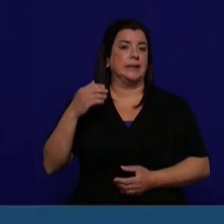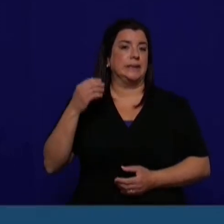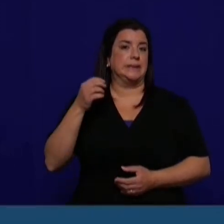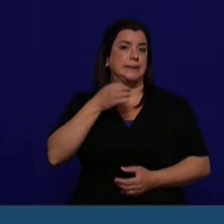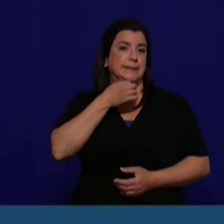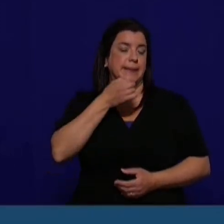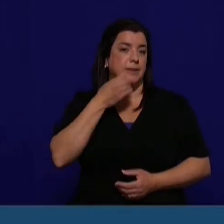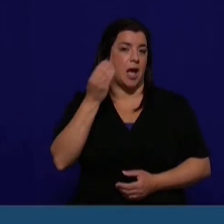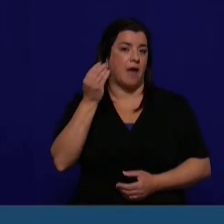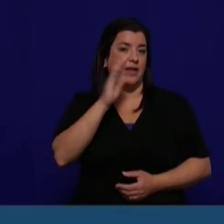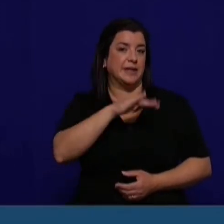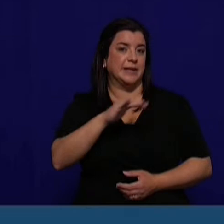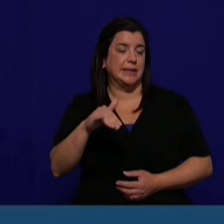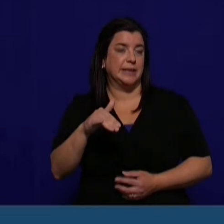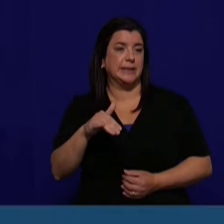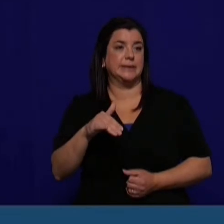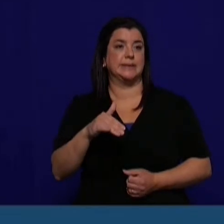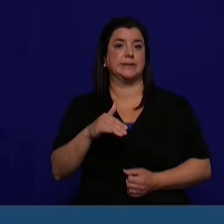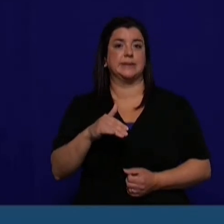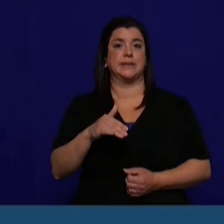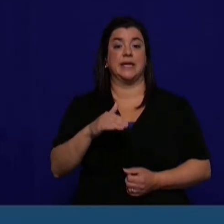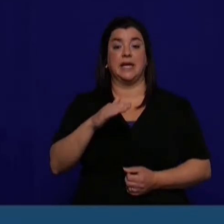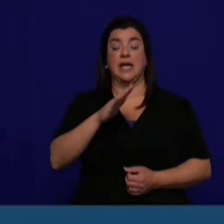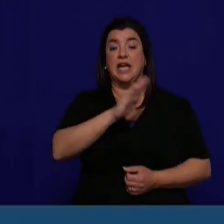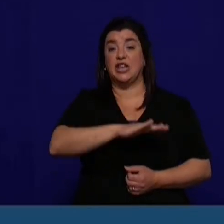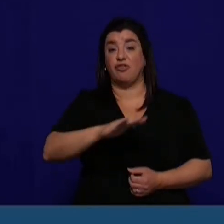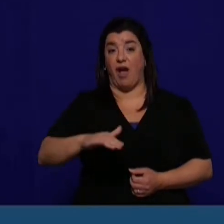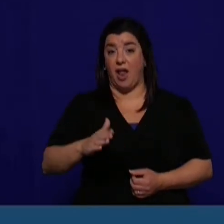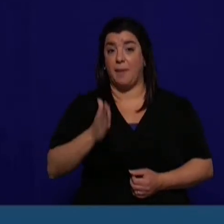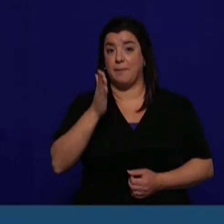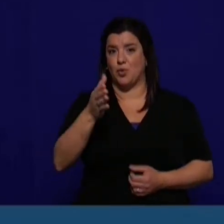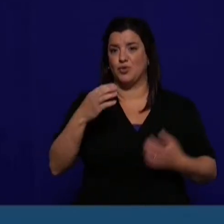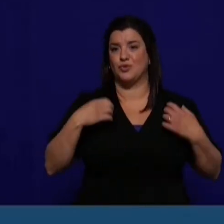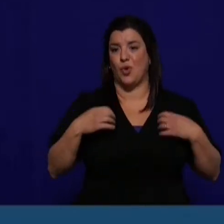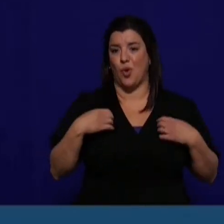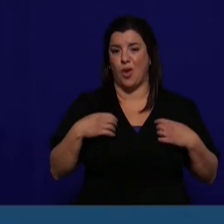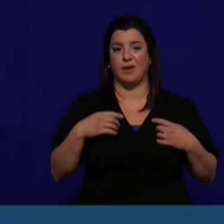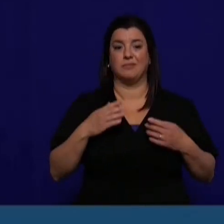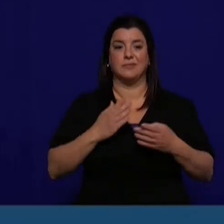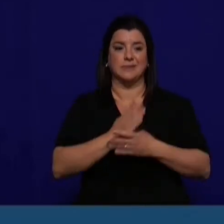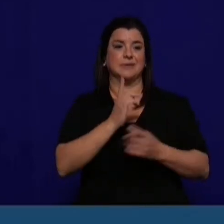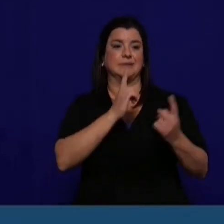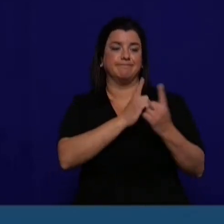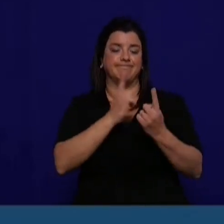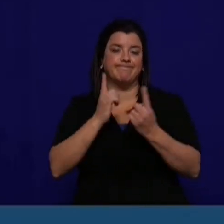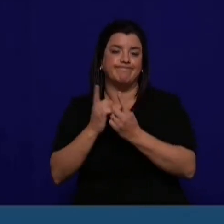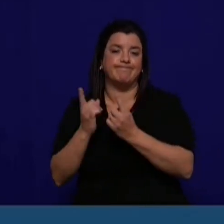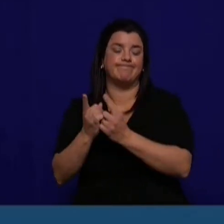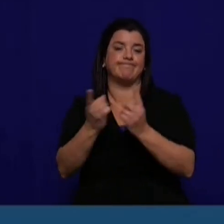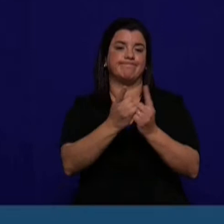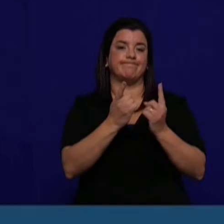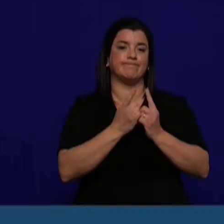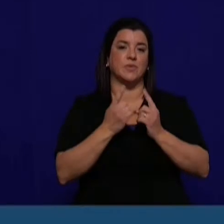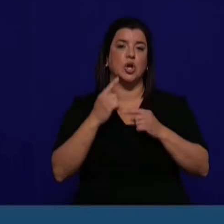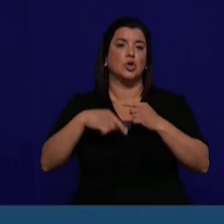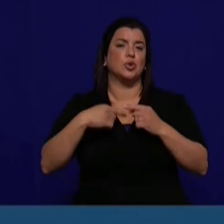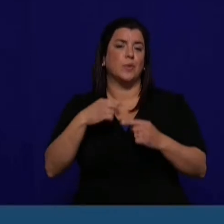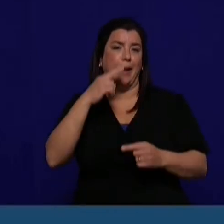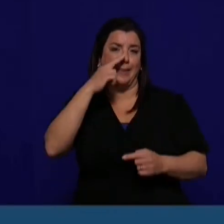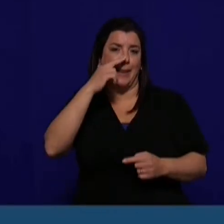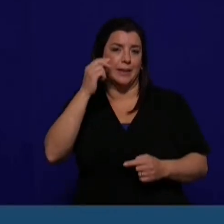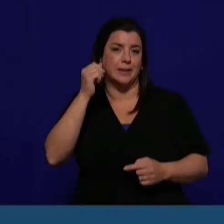t-tfal jiltaqgħu ma' tfal oħrajn, x'inhu ma' rakkomandazzjonijiet tagħkom bħala awtoritajiet tas-saħħa fejn jirrigwardjaw in-nanniet